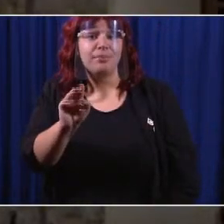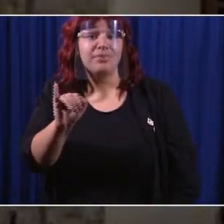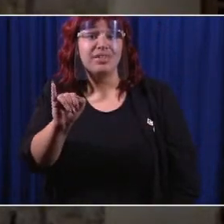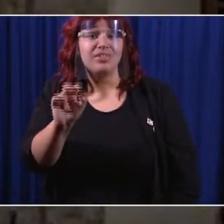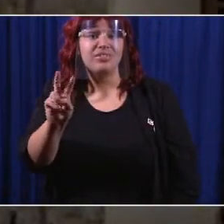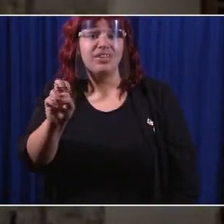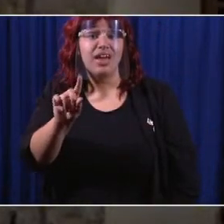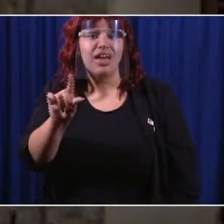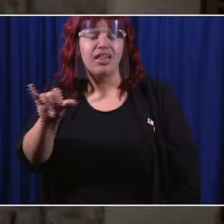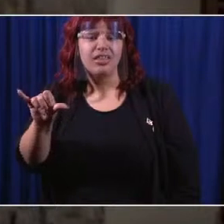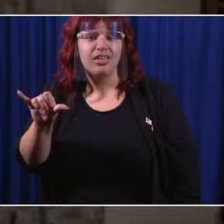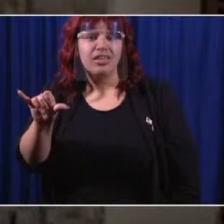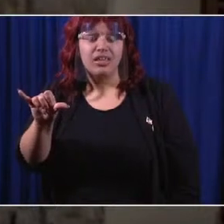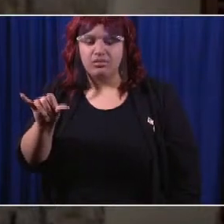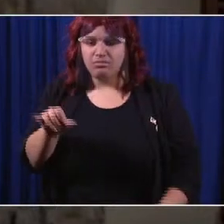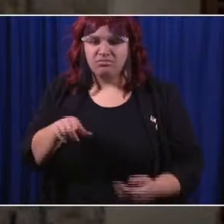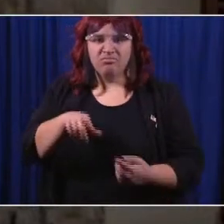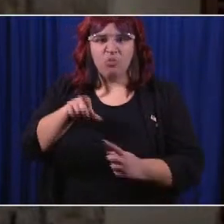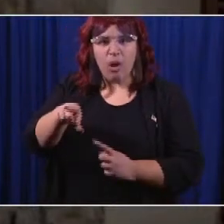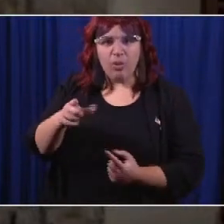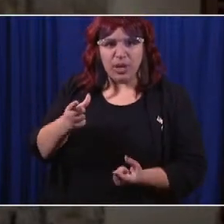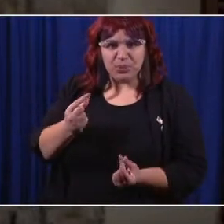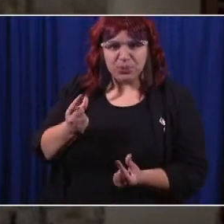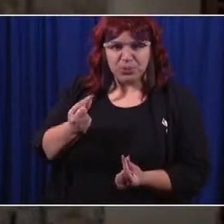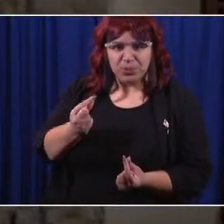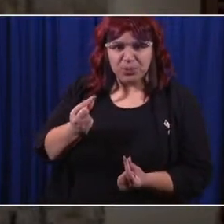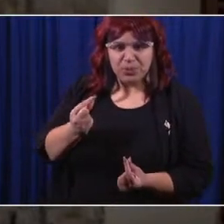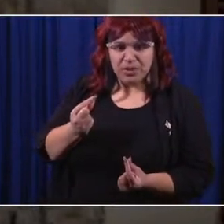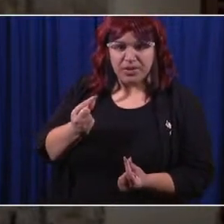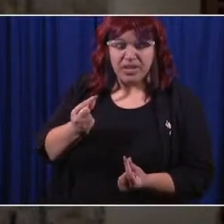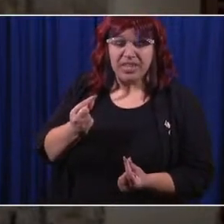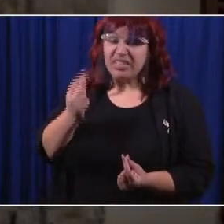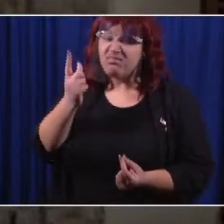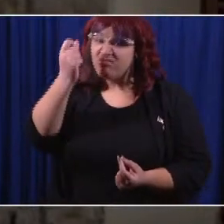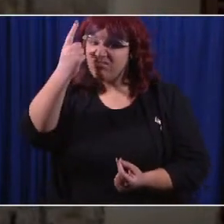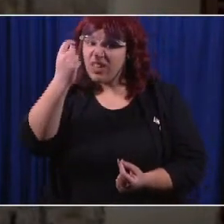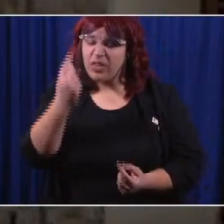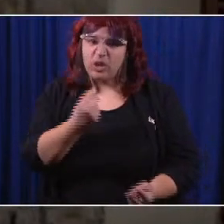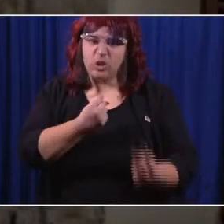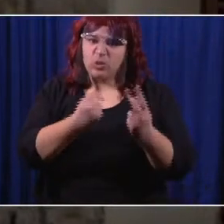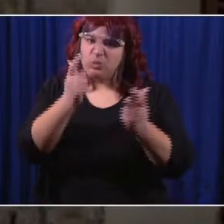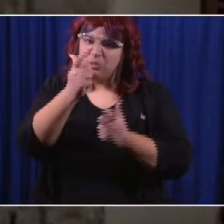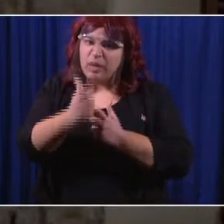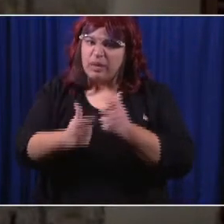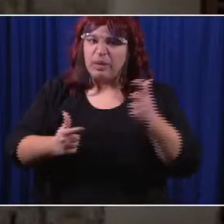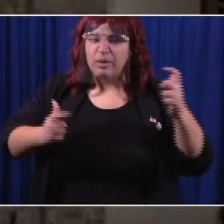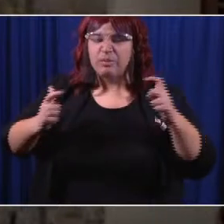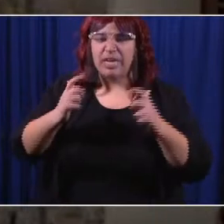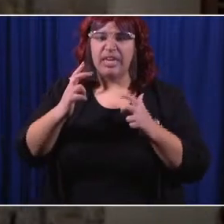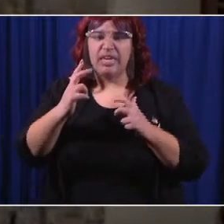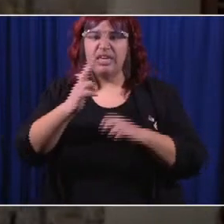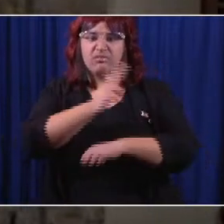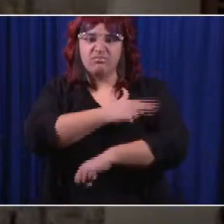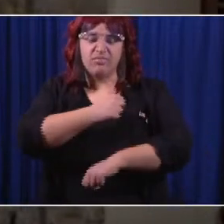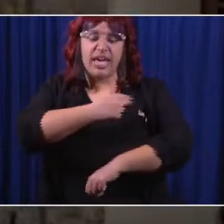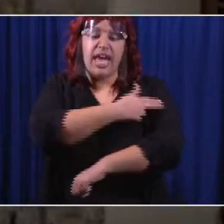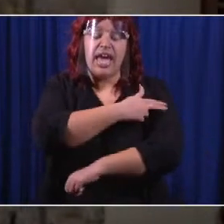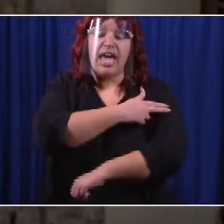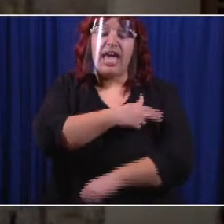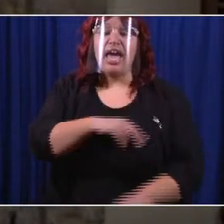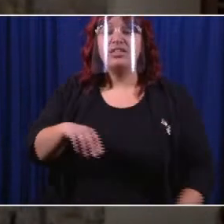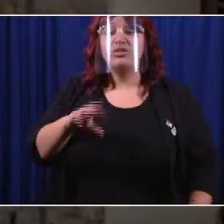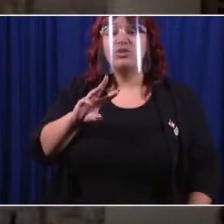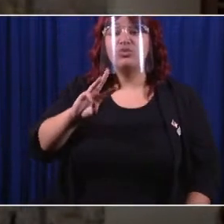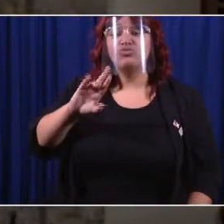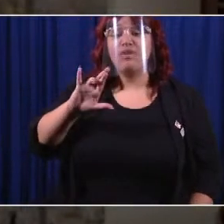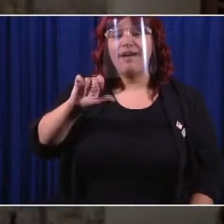to their facility or to their personnel for help at two great facilities locally. That's the hospital at Wright-Patterson Air Force Base and